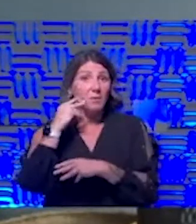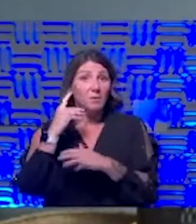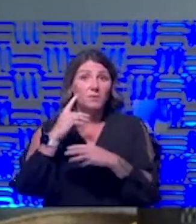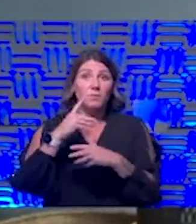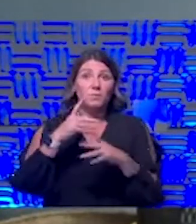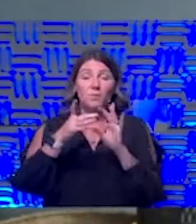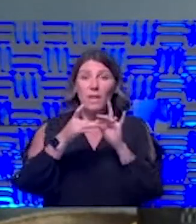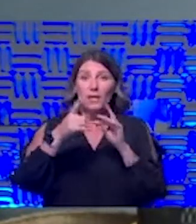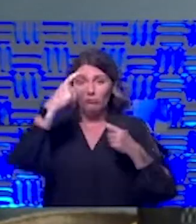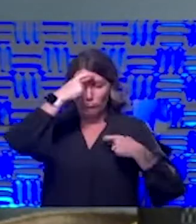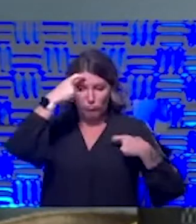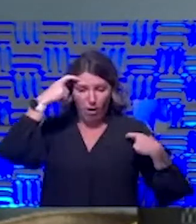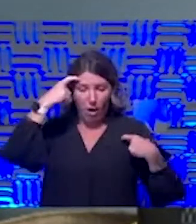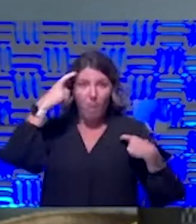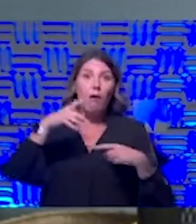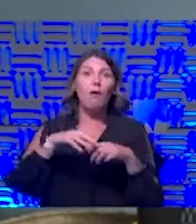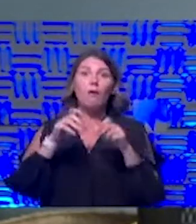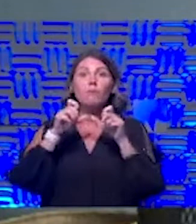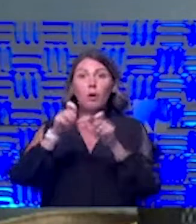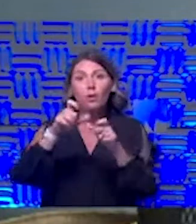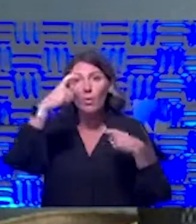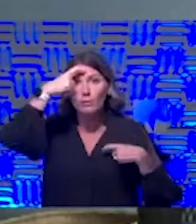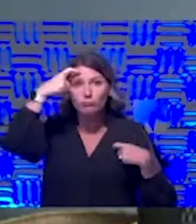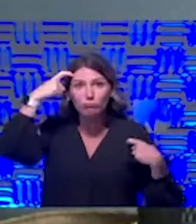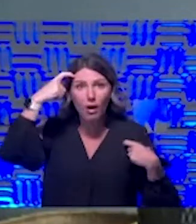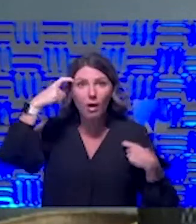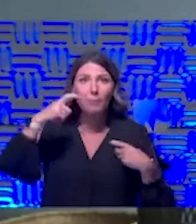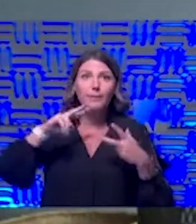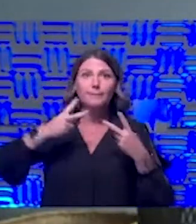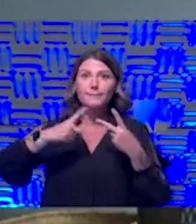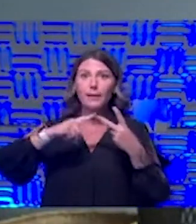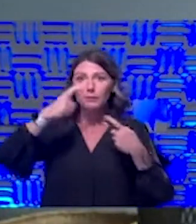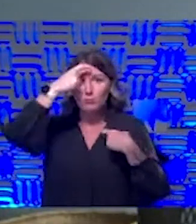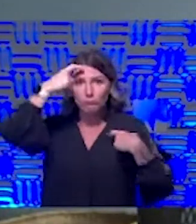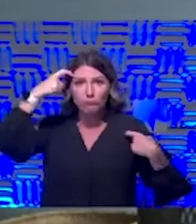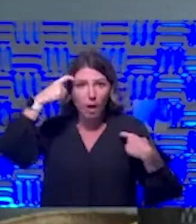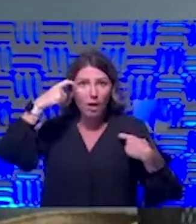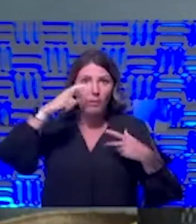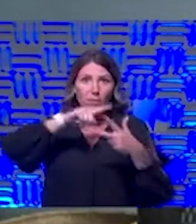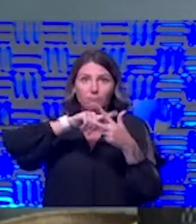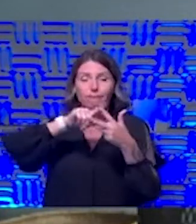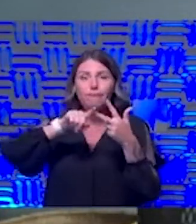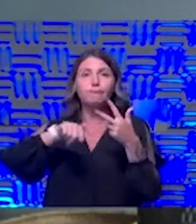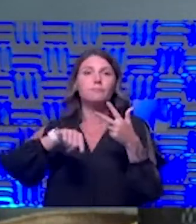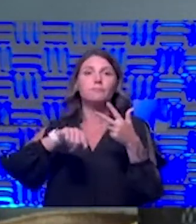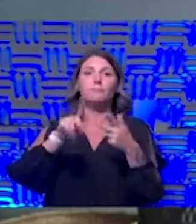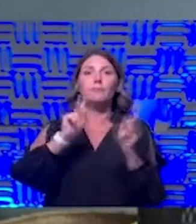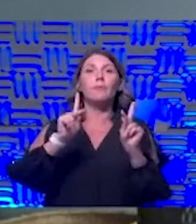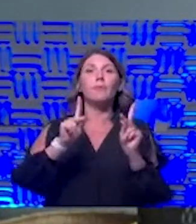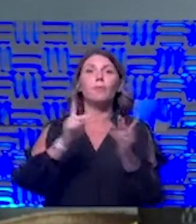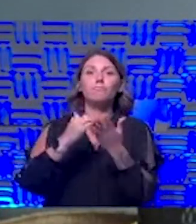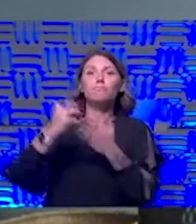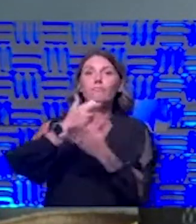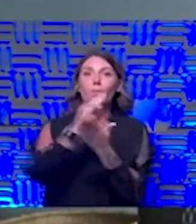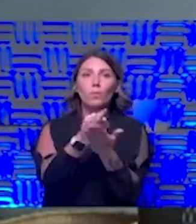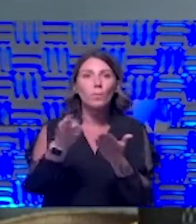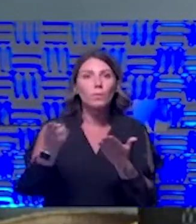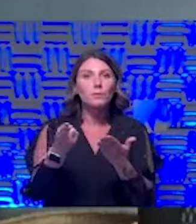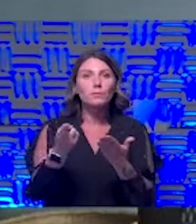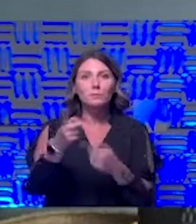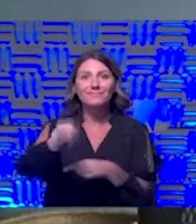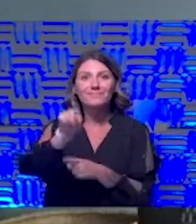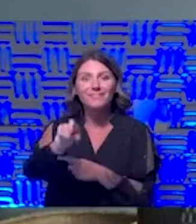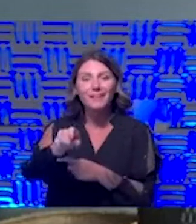trauma, and we're able to get folks resources that they need quickly,